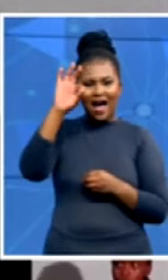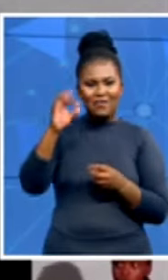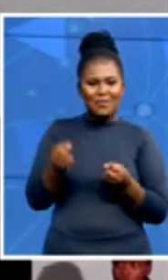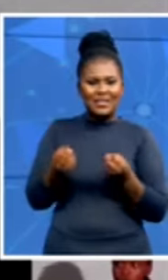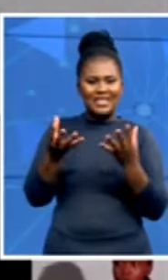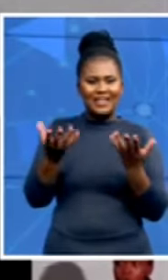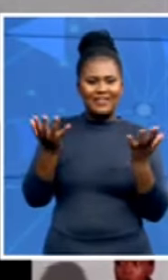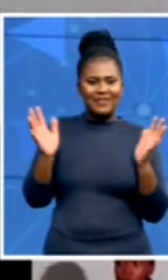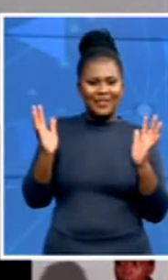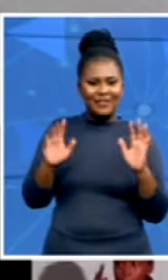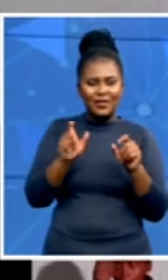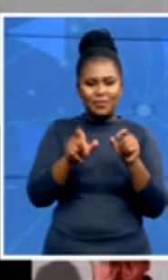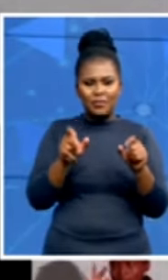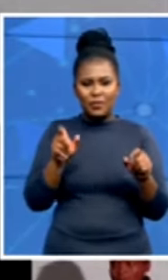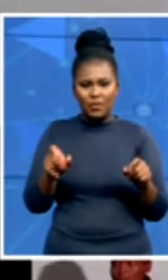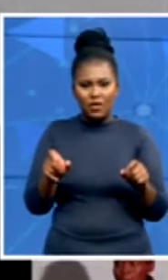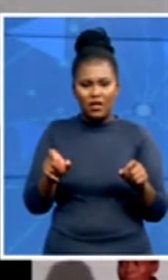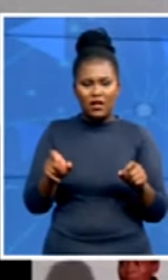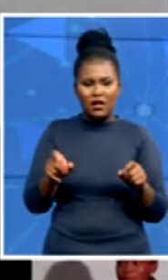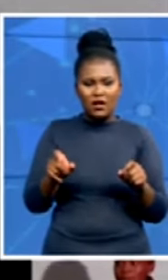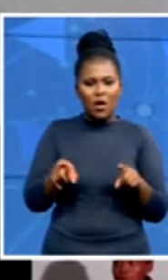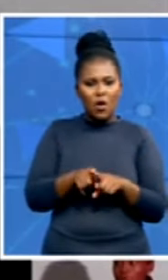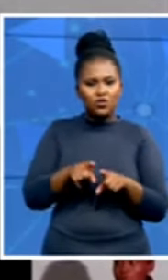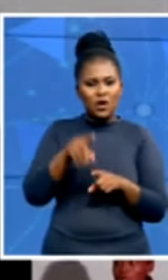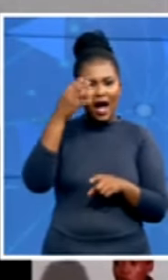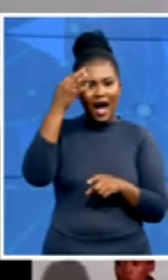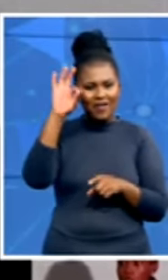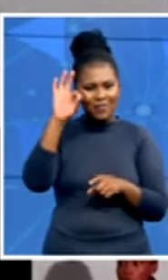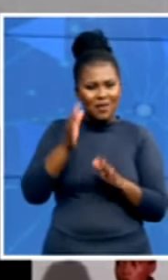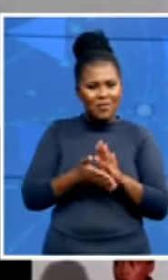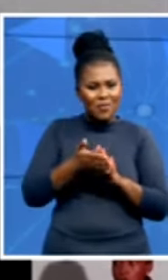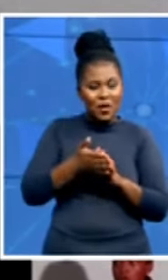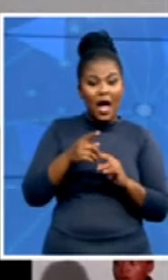government procurement, and I believe this cuts across